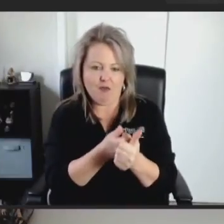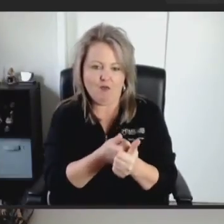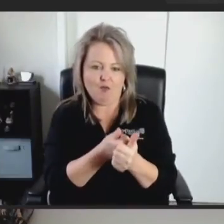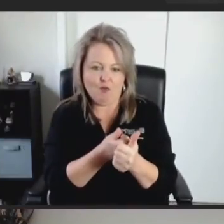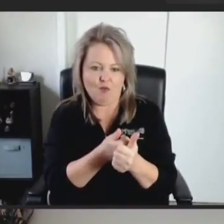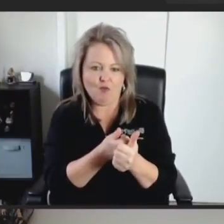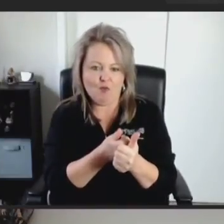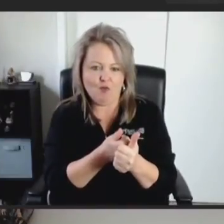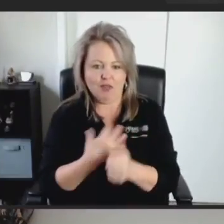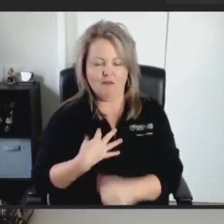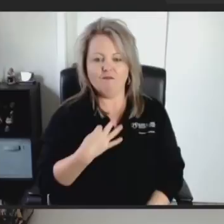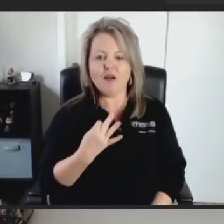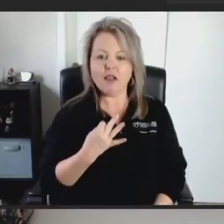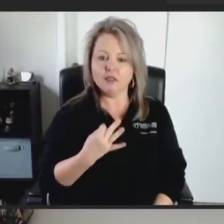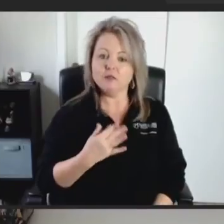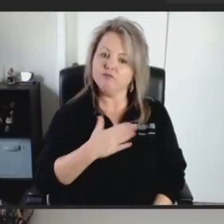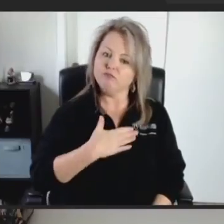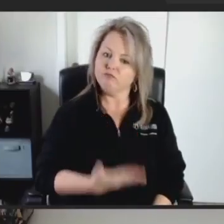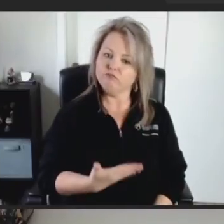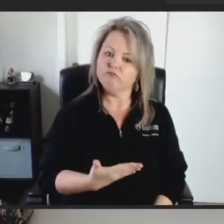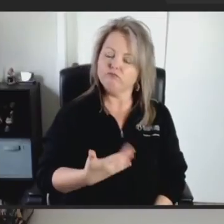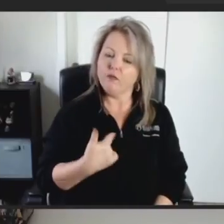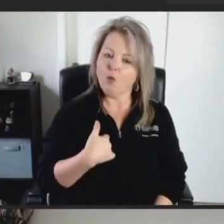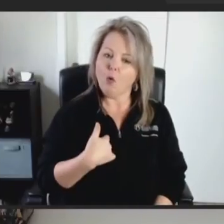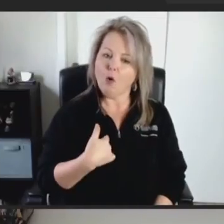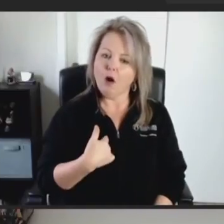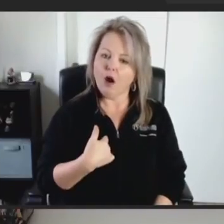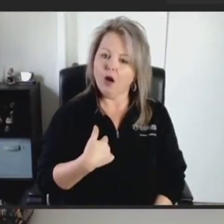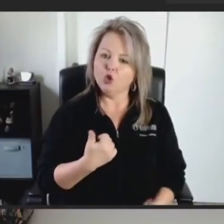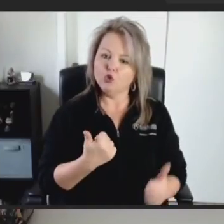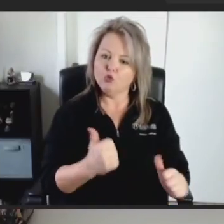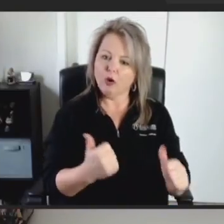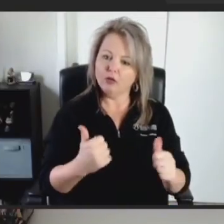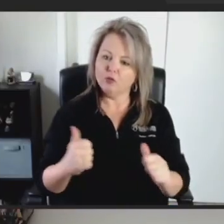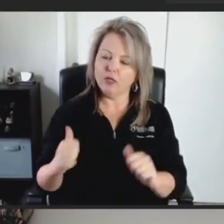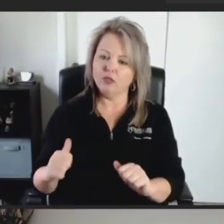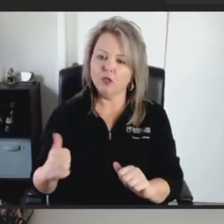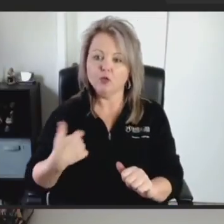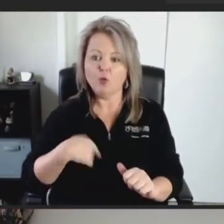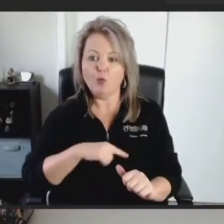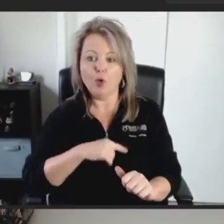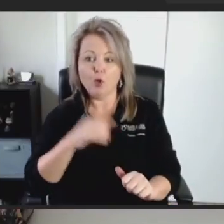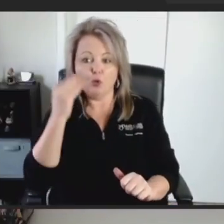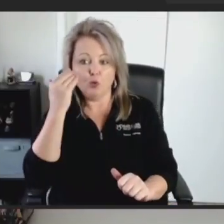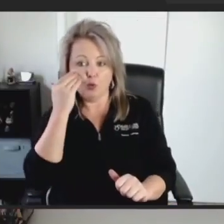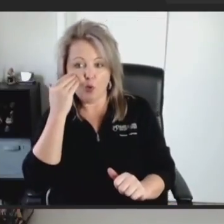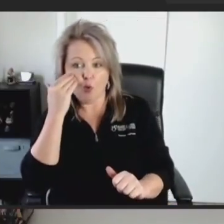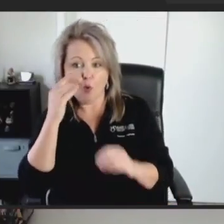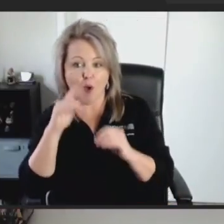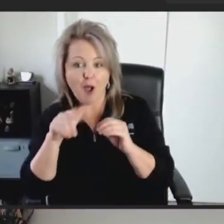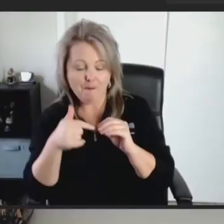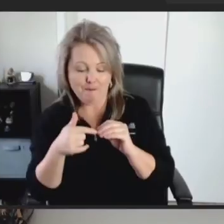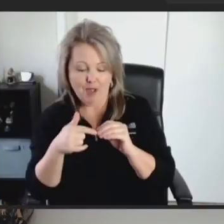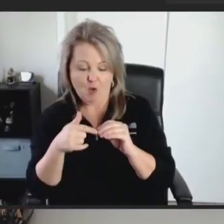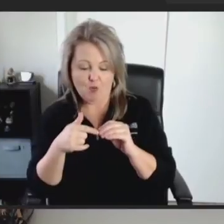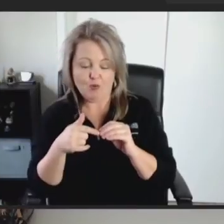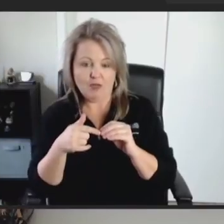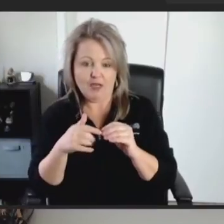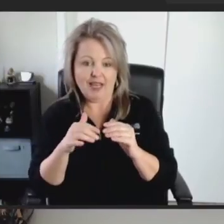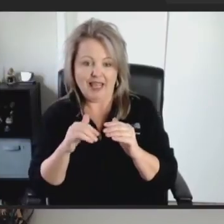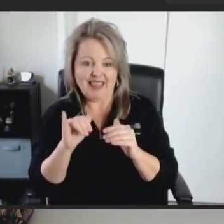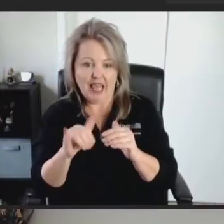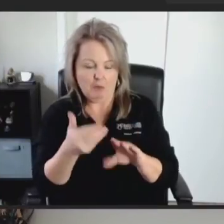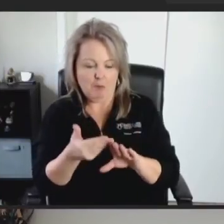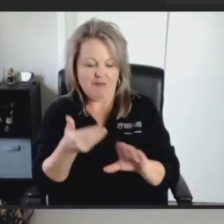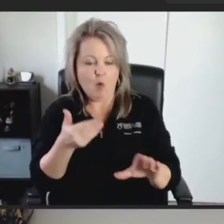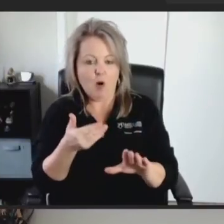were volunteers for clinical trials. And so we'll know all about this before the average person